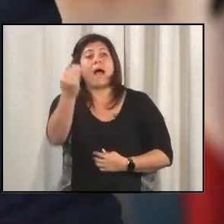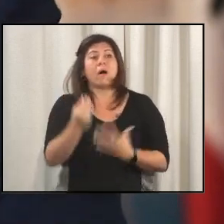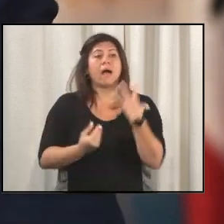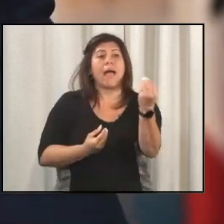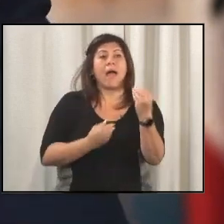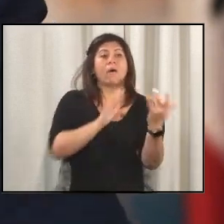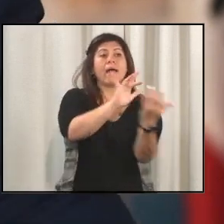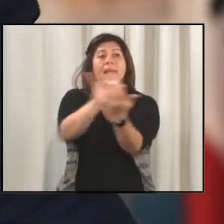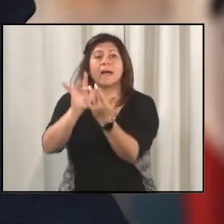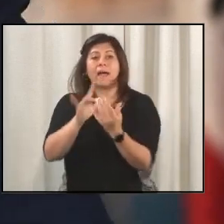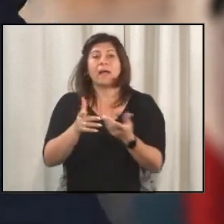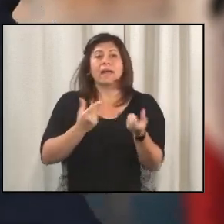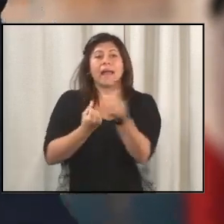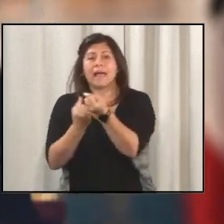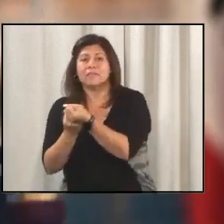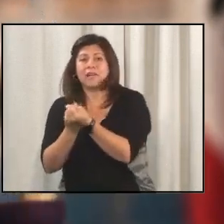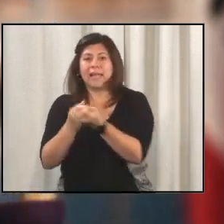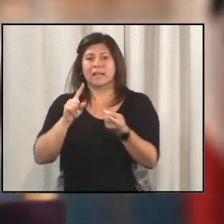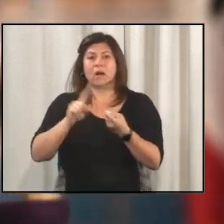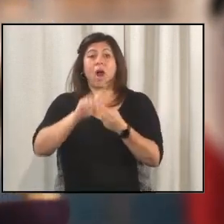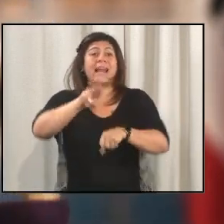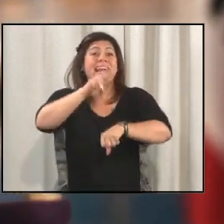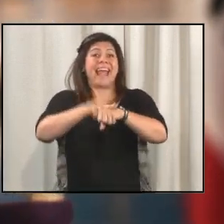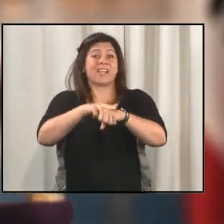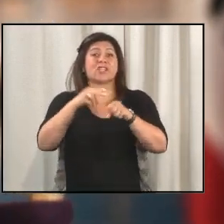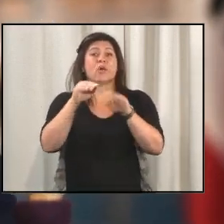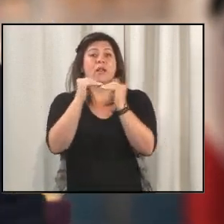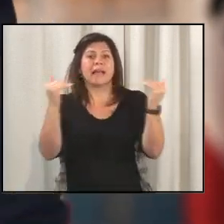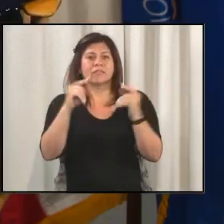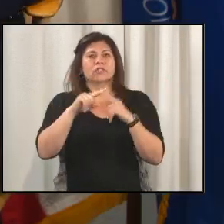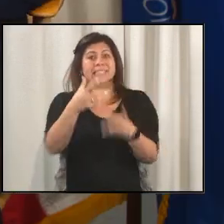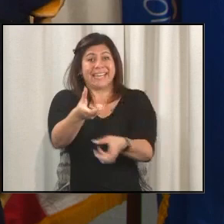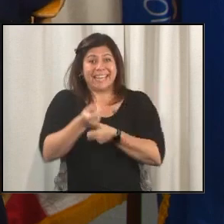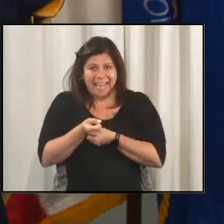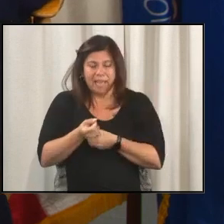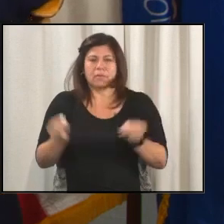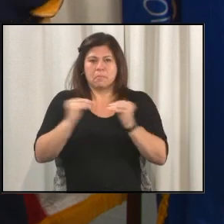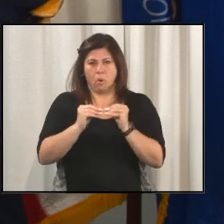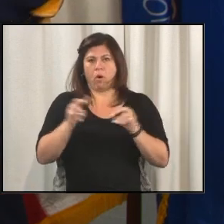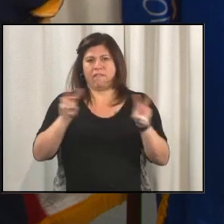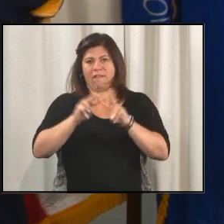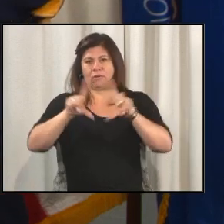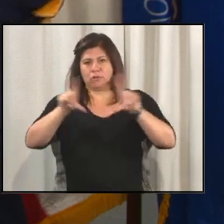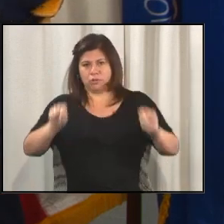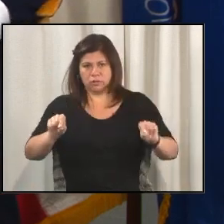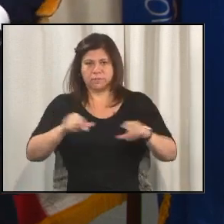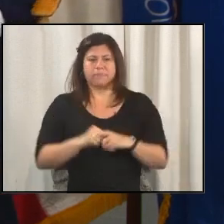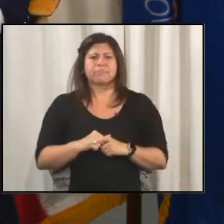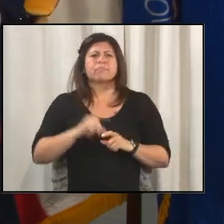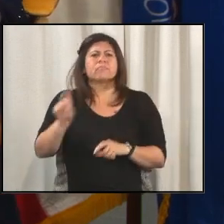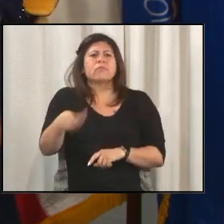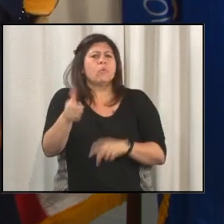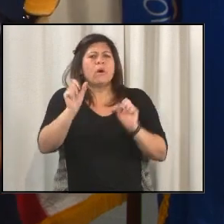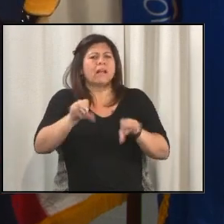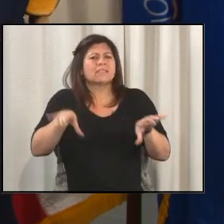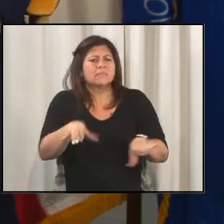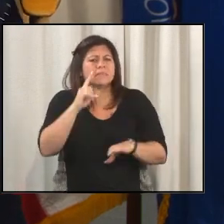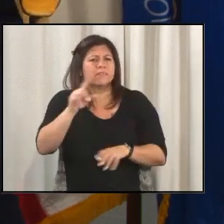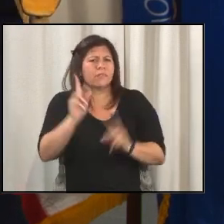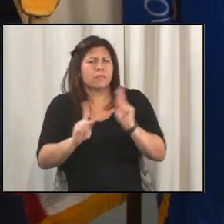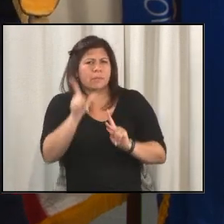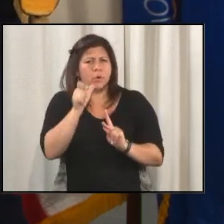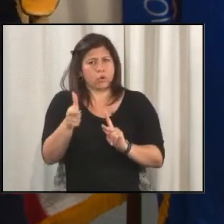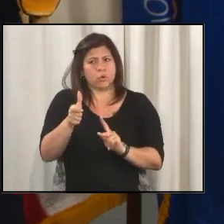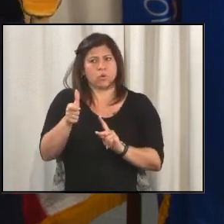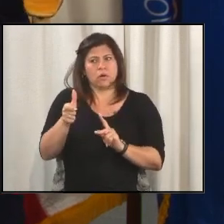national level to receive even more vouchers because we're good at deploying the vouchers now. So what else can be done for those individuals that